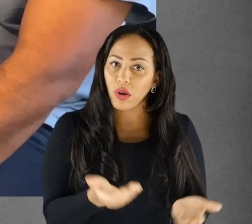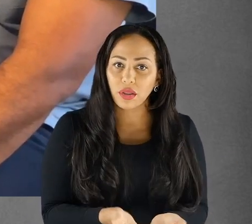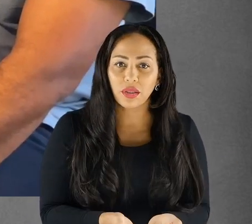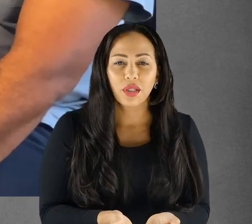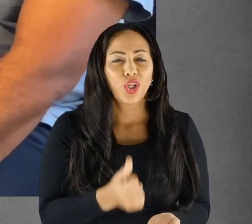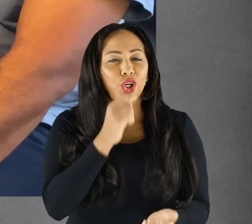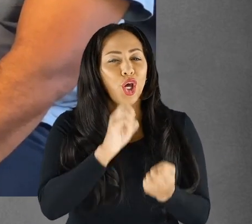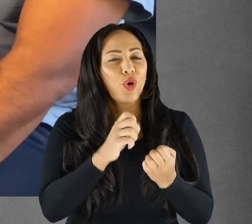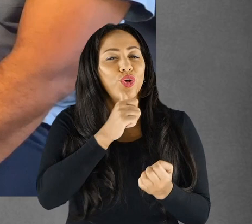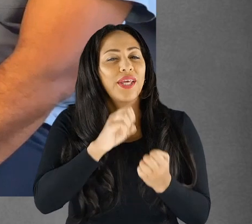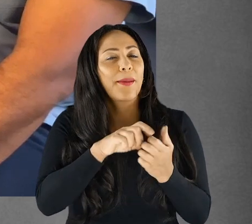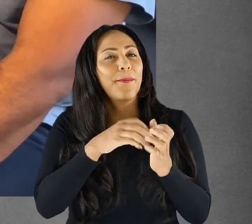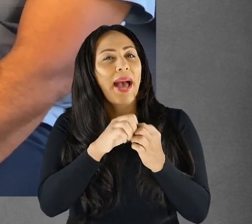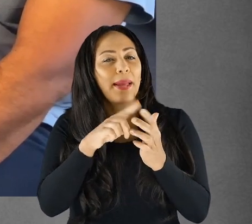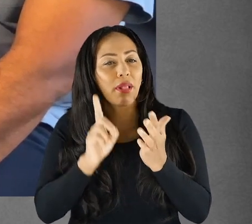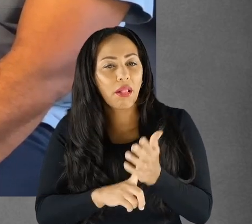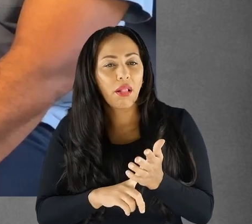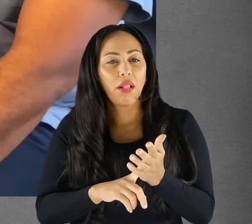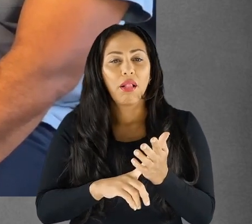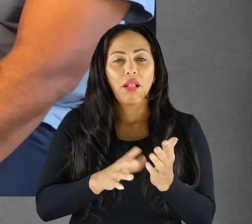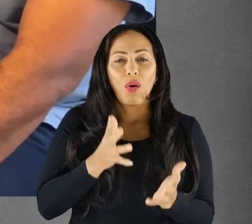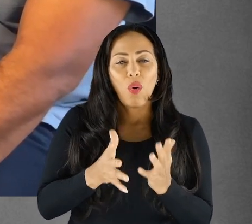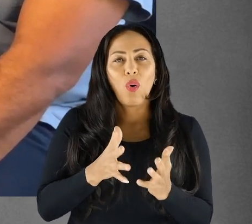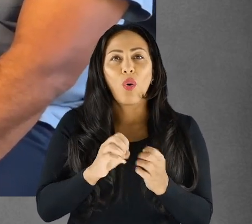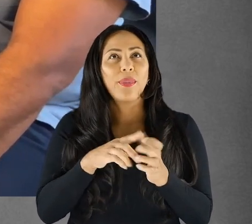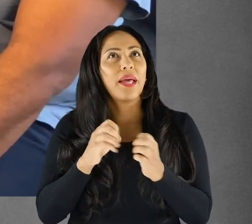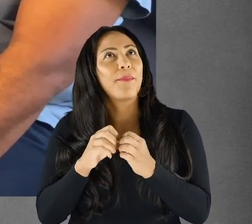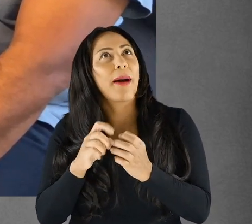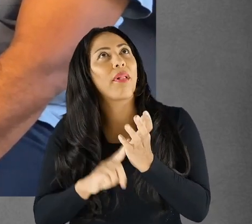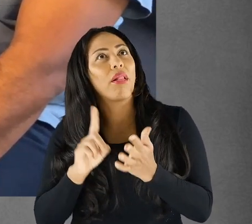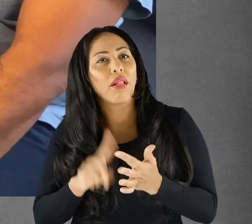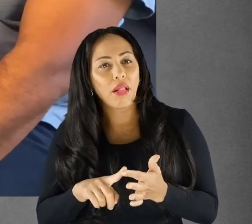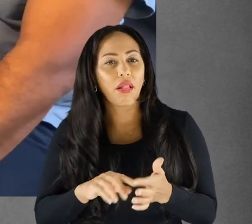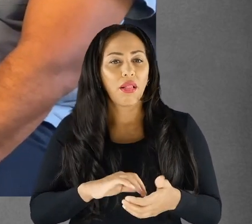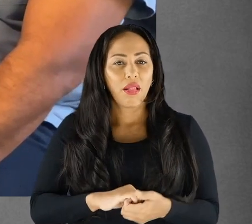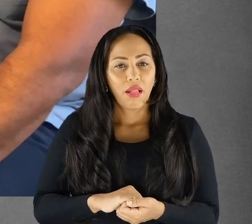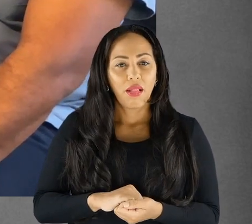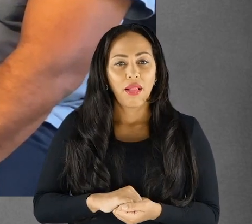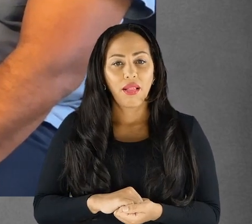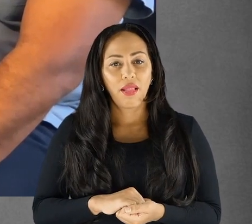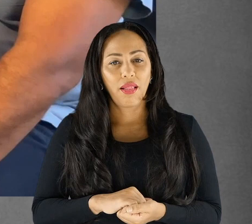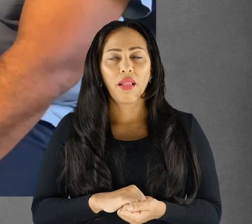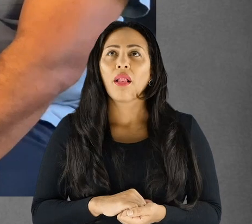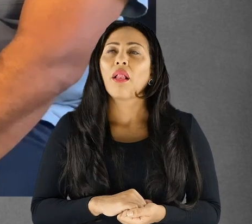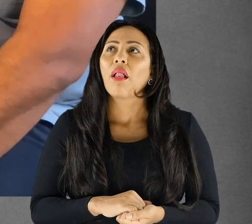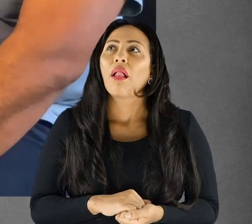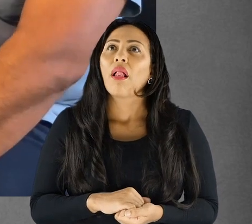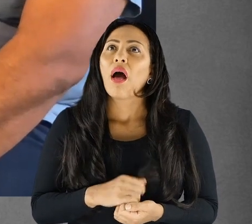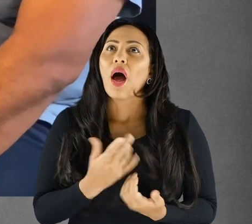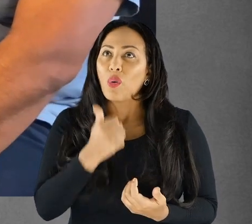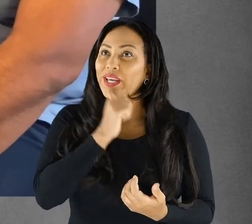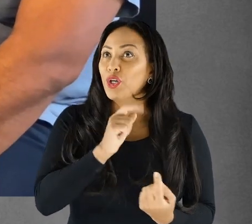saying adults come and hear this world, because usually even babble or like sometimes I know there's one where there